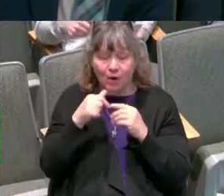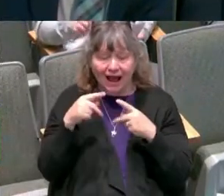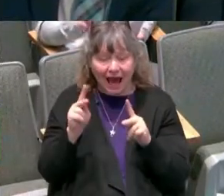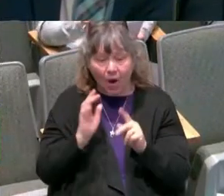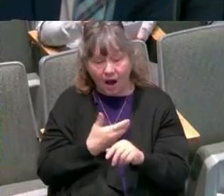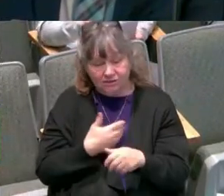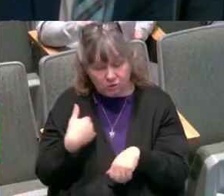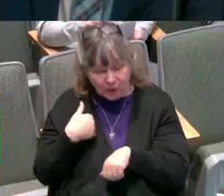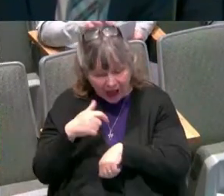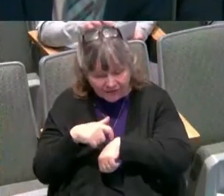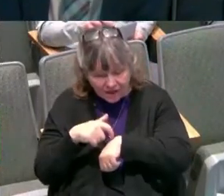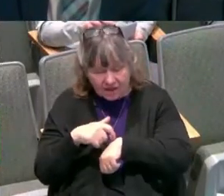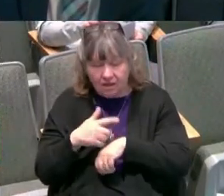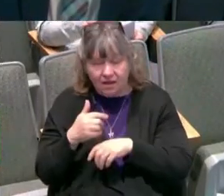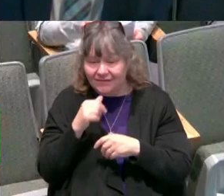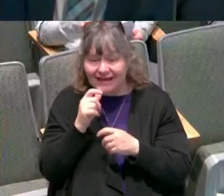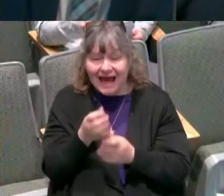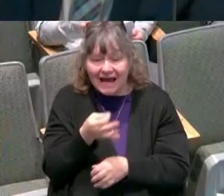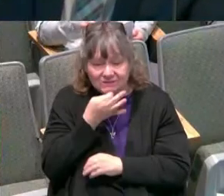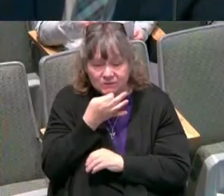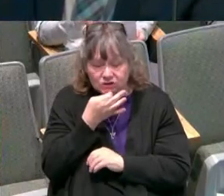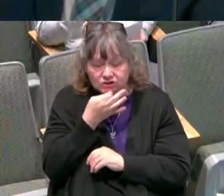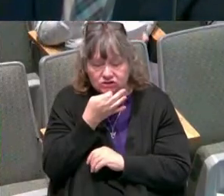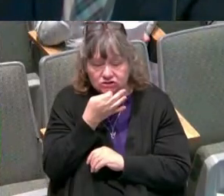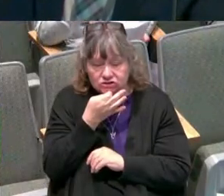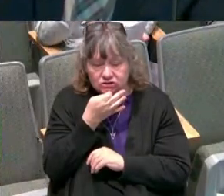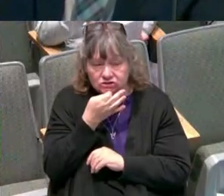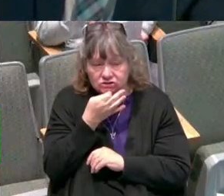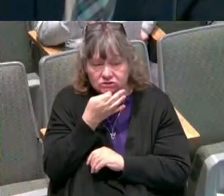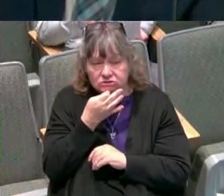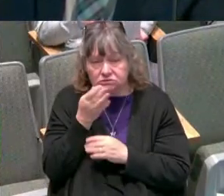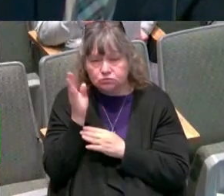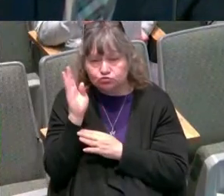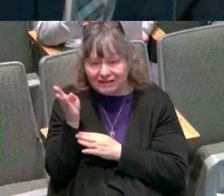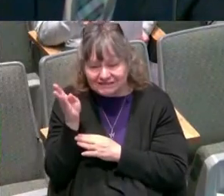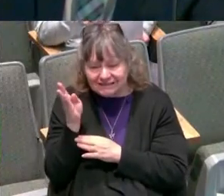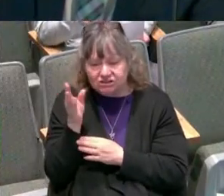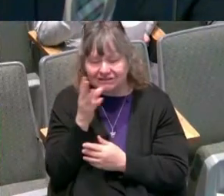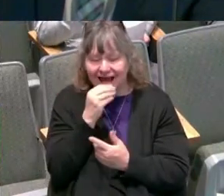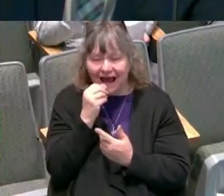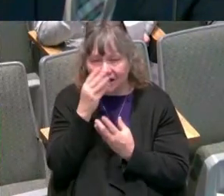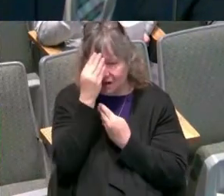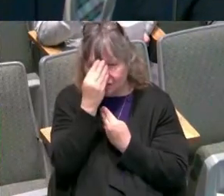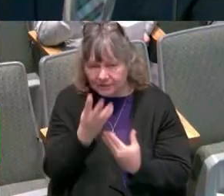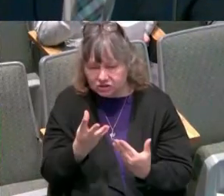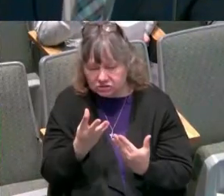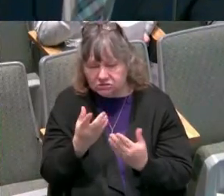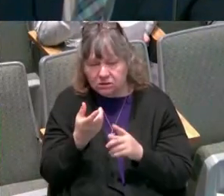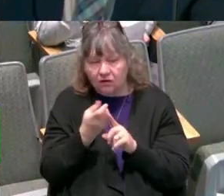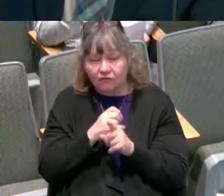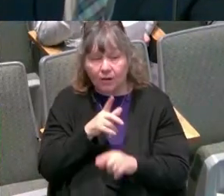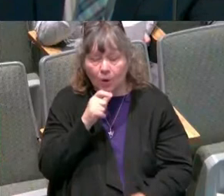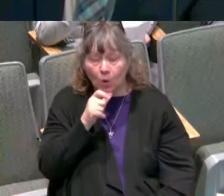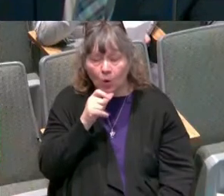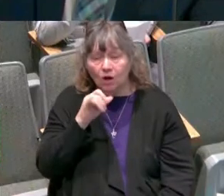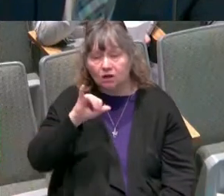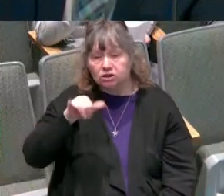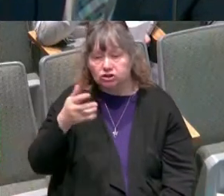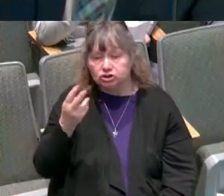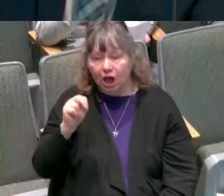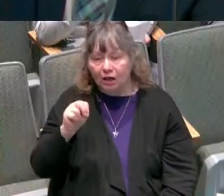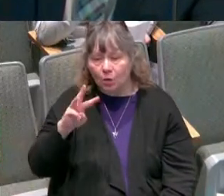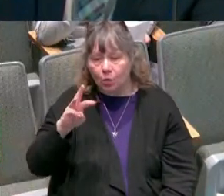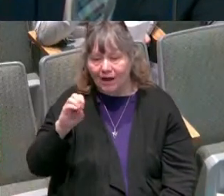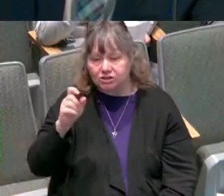us to have the expert presentation and information from John westerling